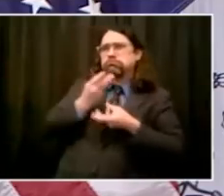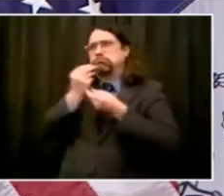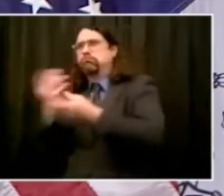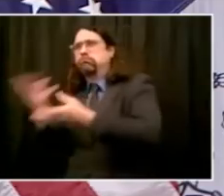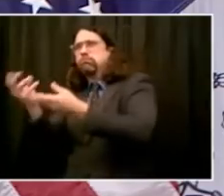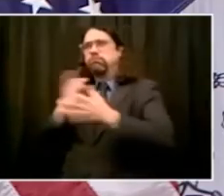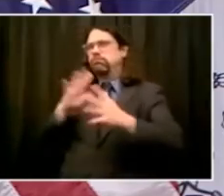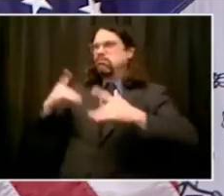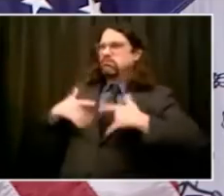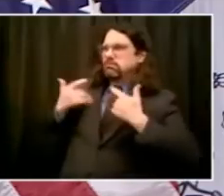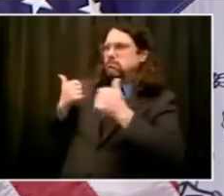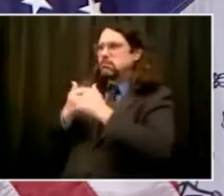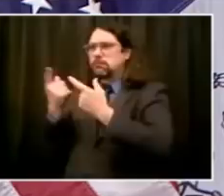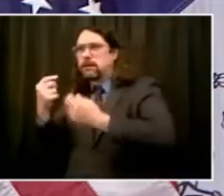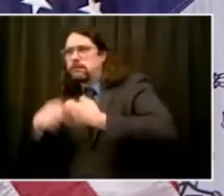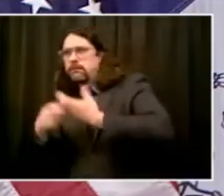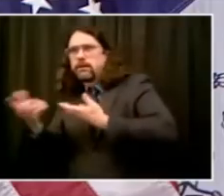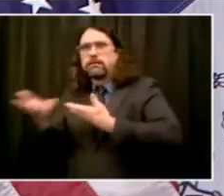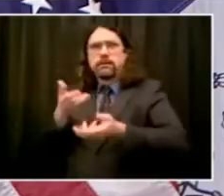it.